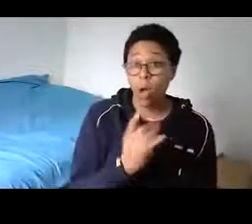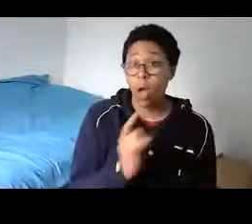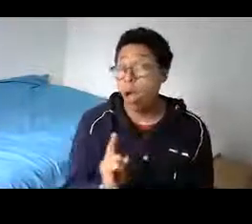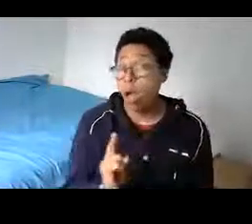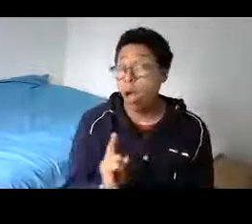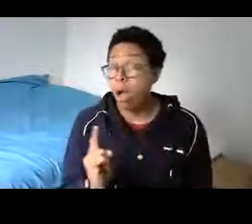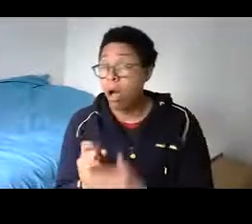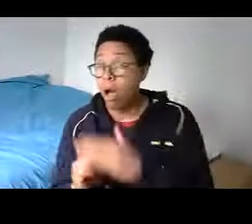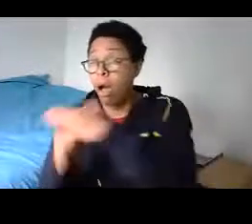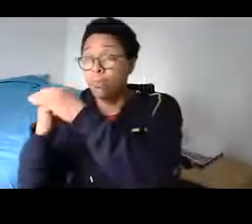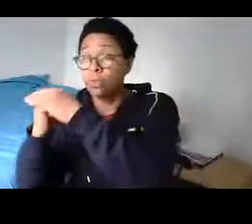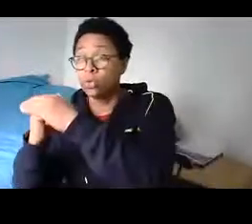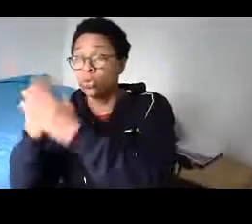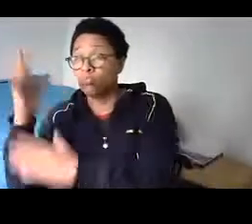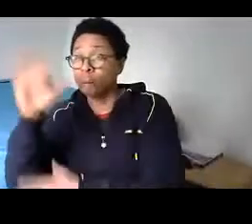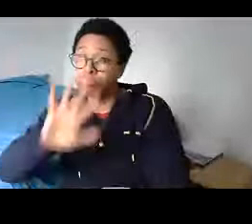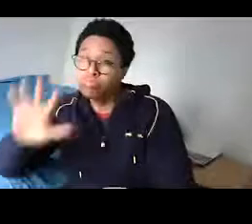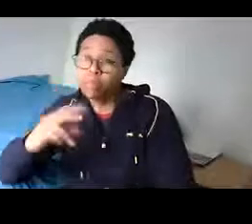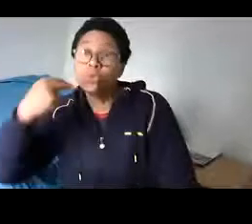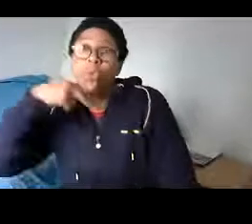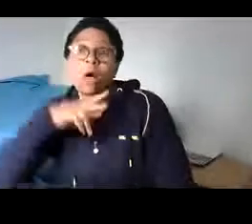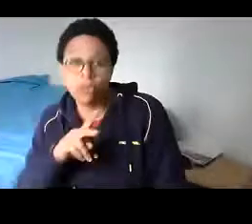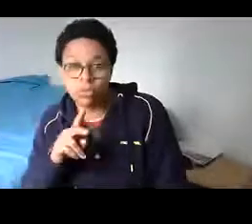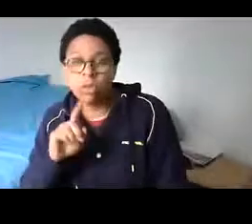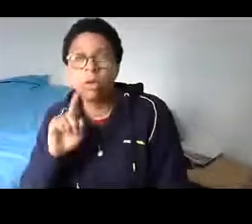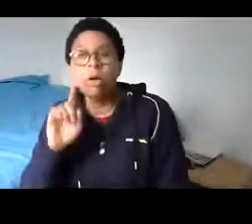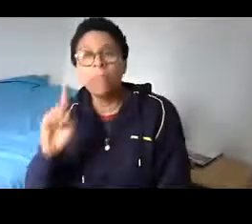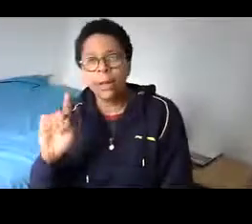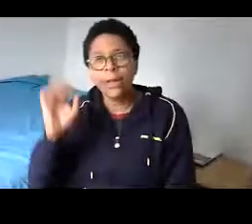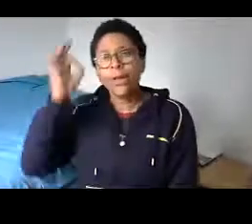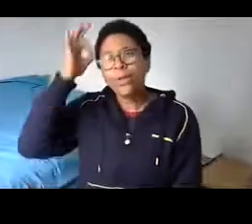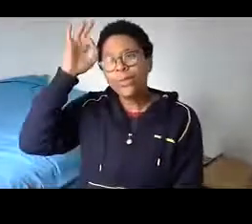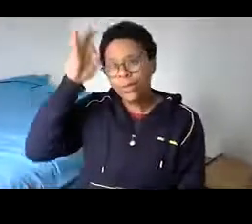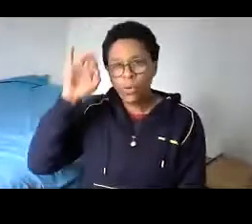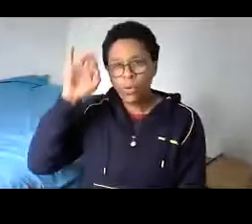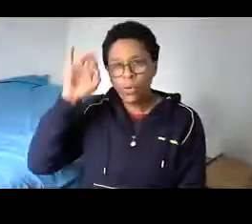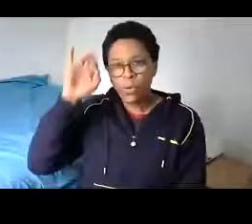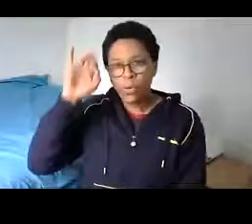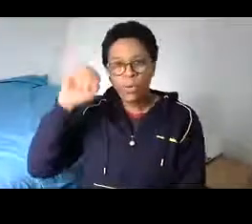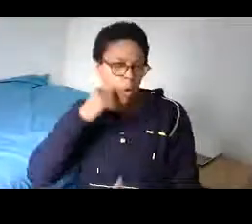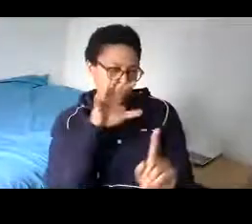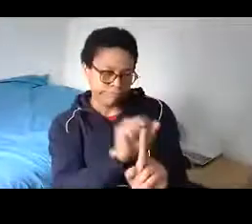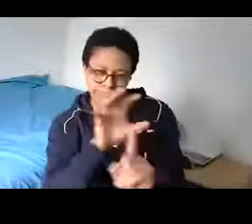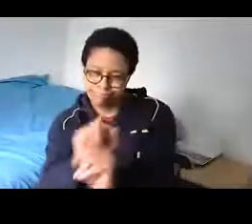So local authority will identify this based on information about